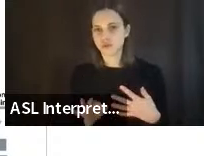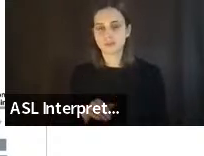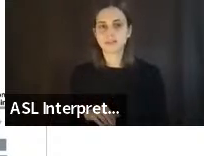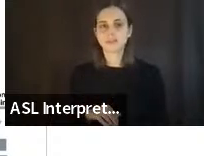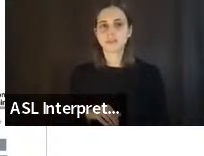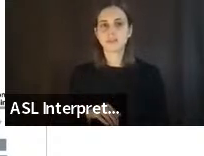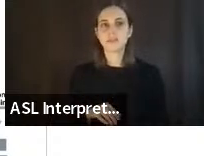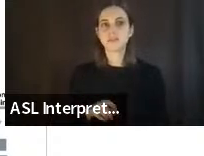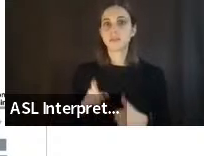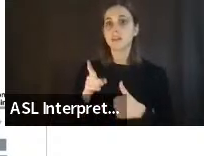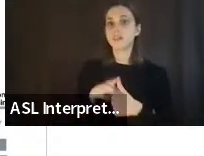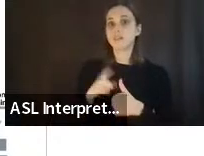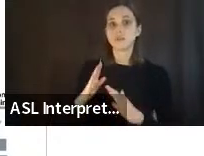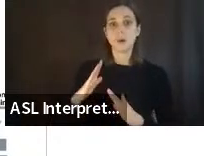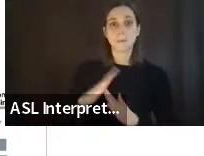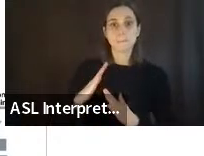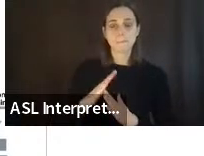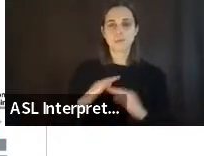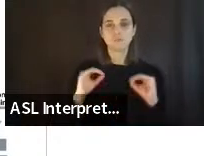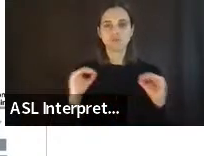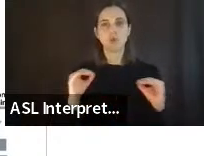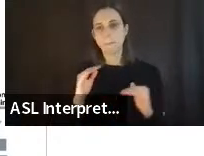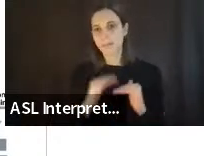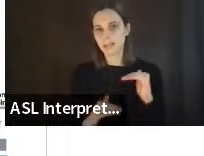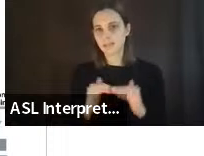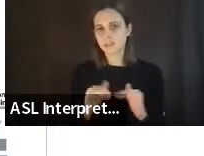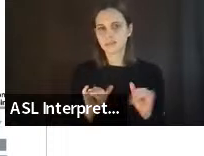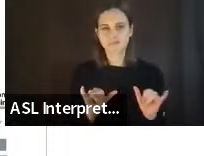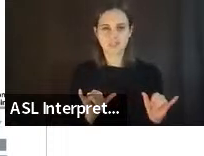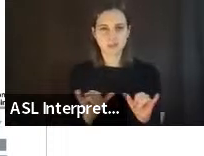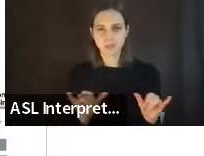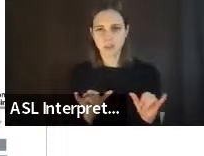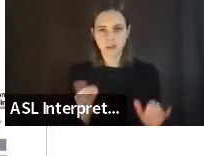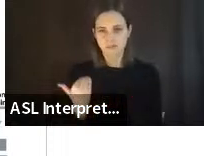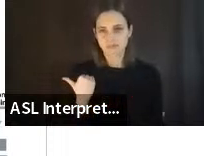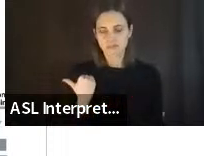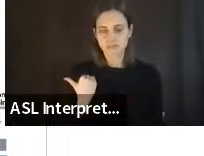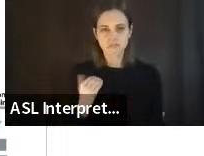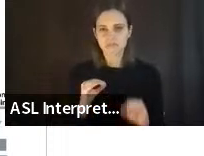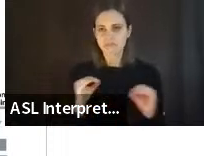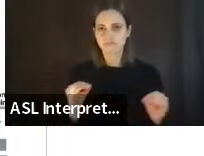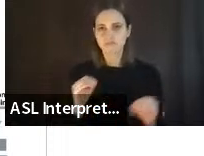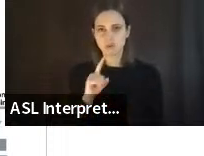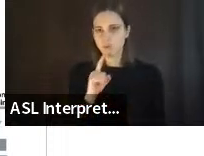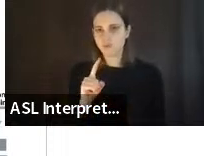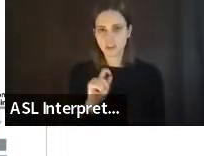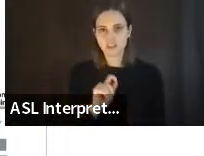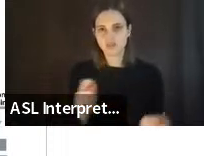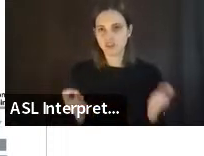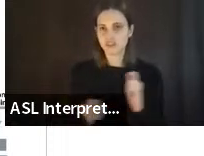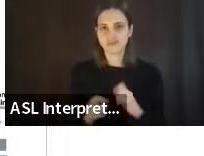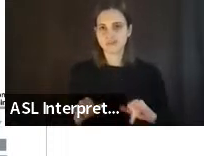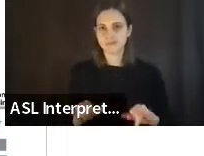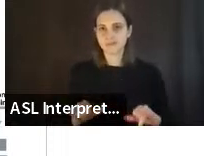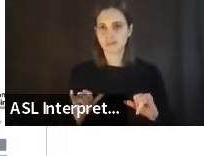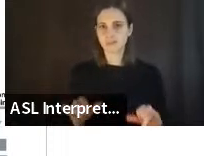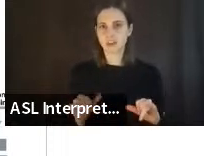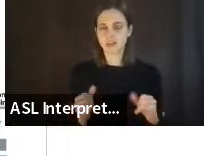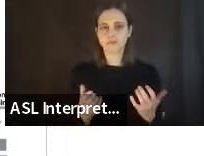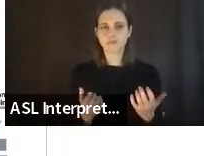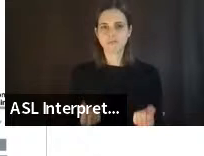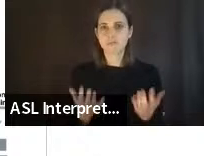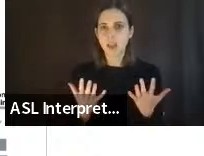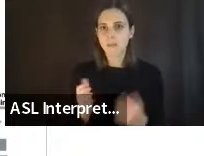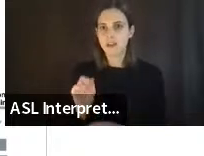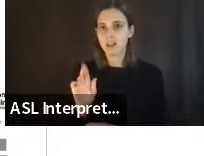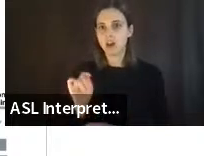build condition. Again, similar to today, no real changes in our program areas. The same number of aux lanes,